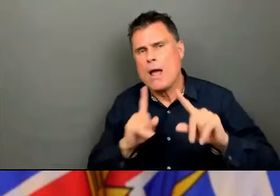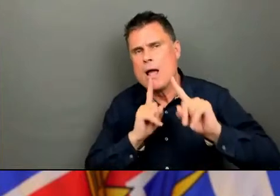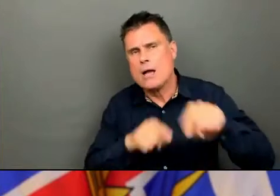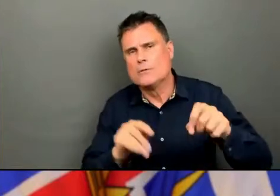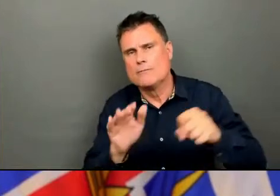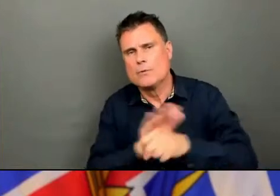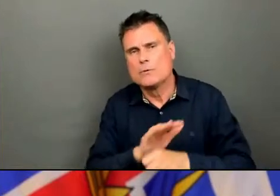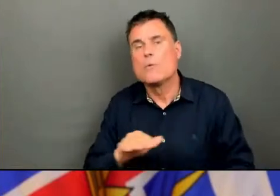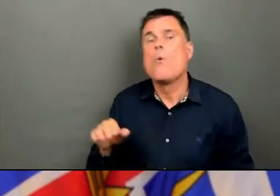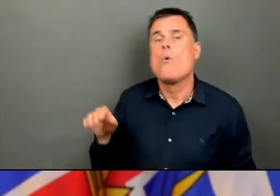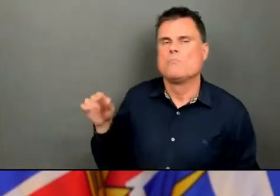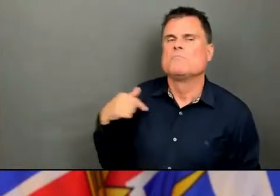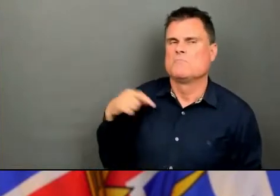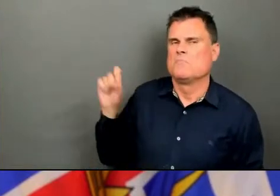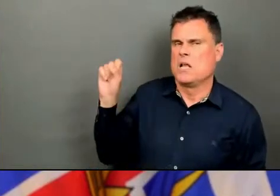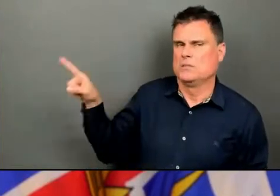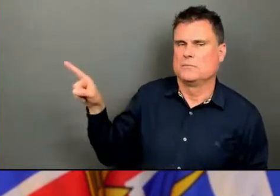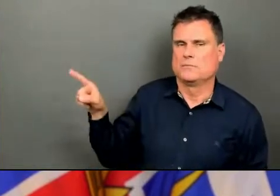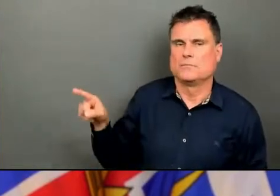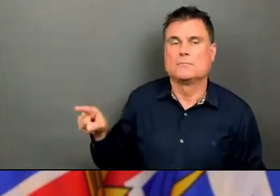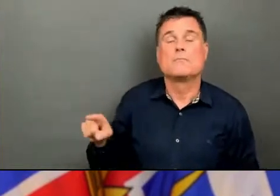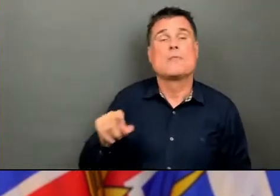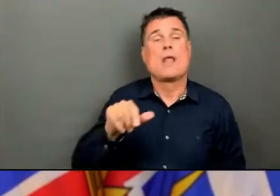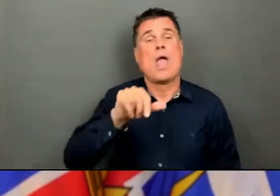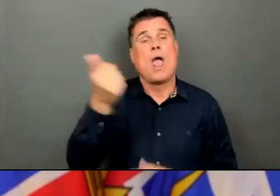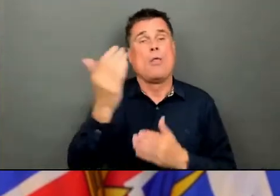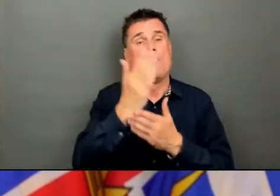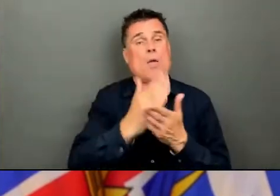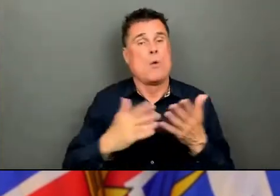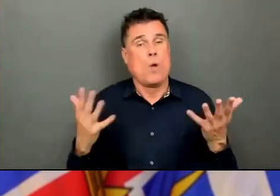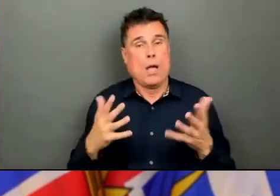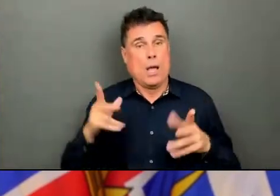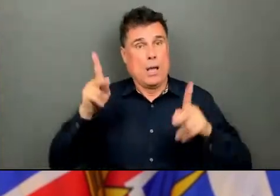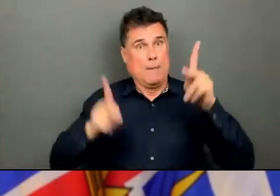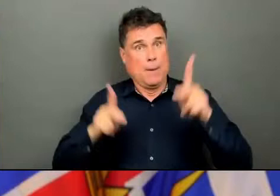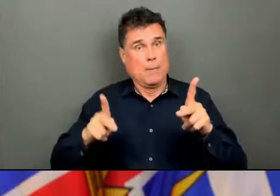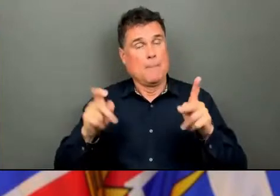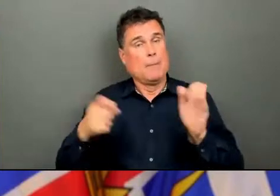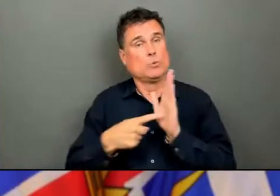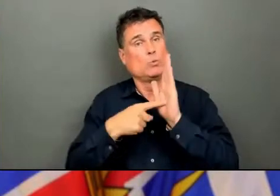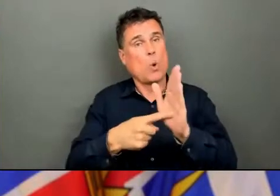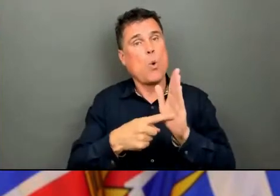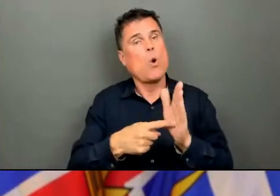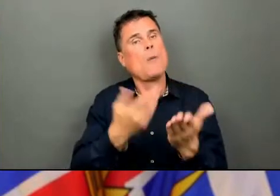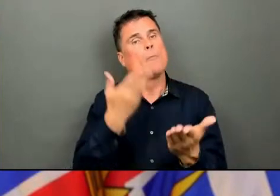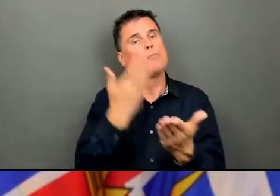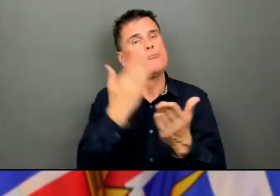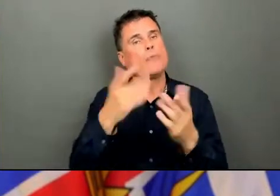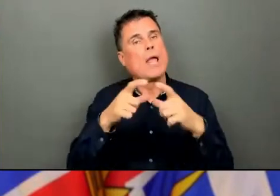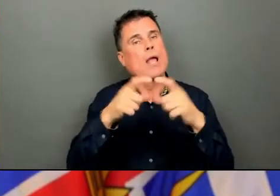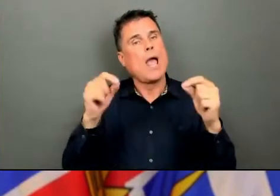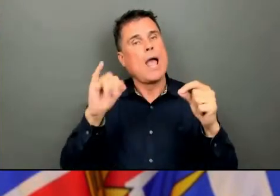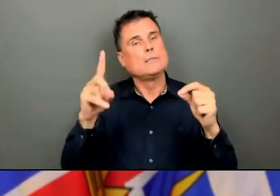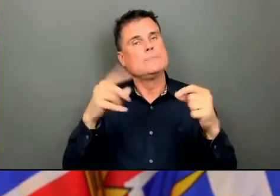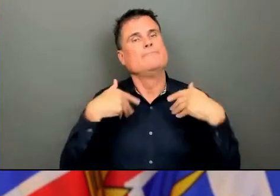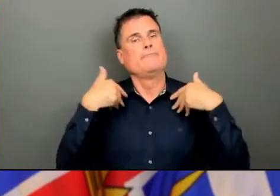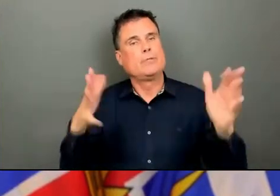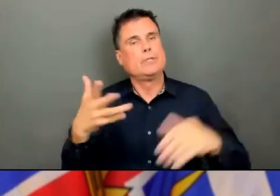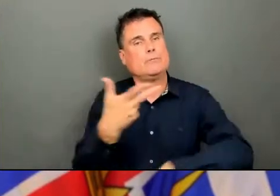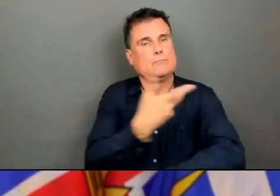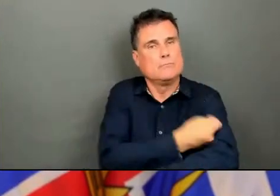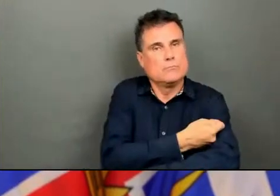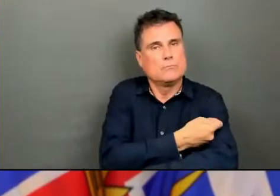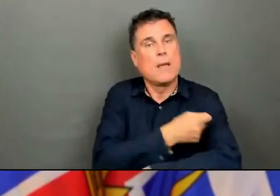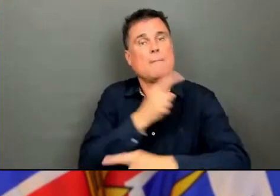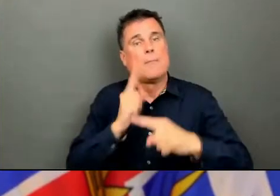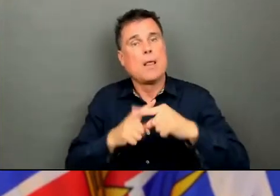The other part was whether or not people are going to be expected to be fully vaccinated or wear a mask. But if I can still have my second question,